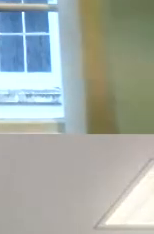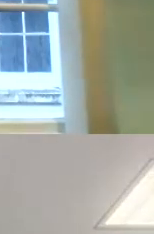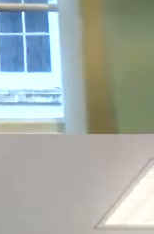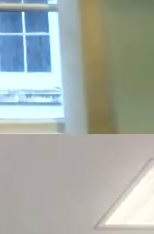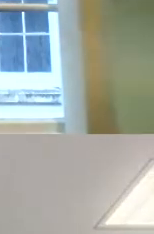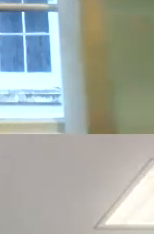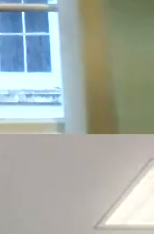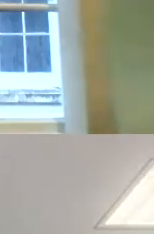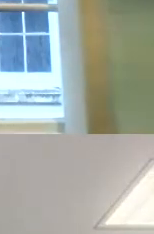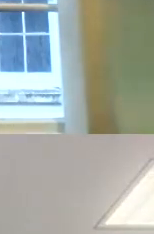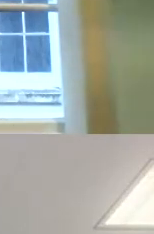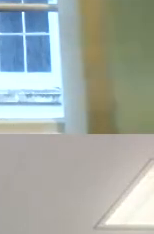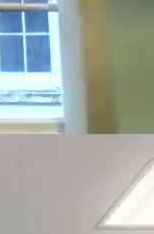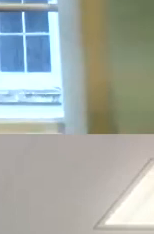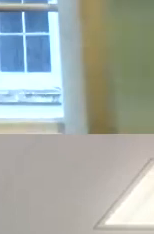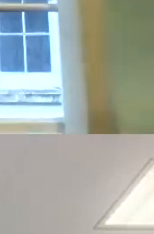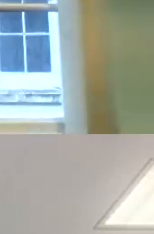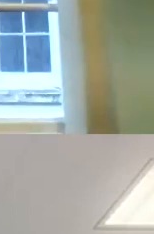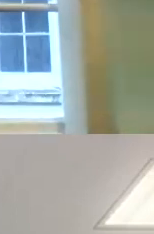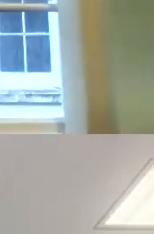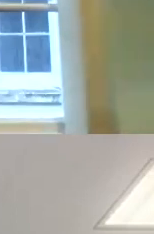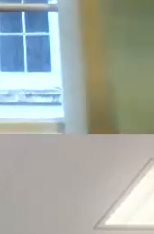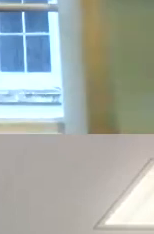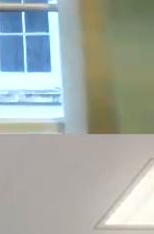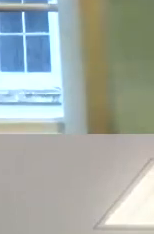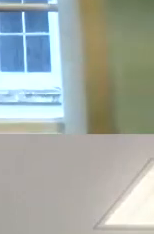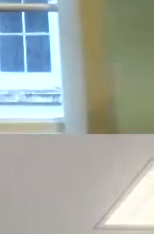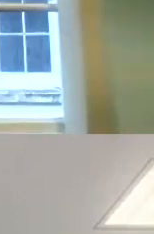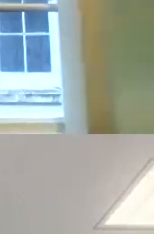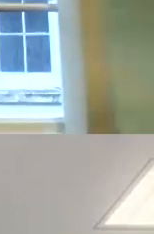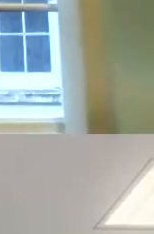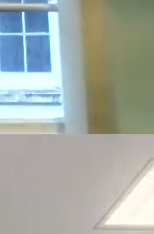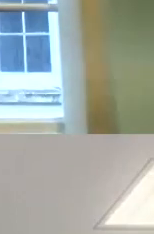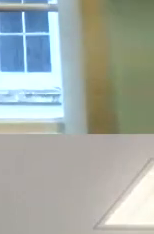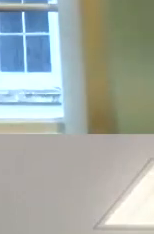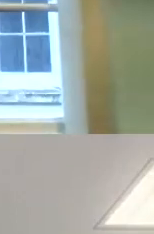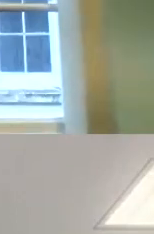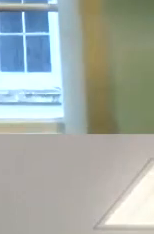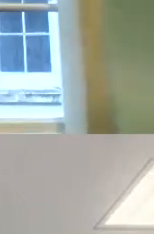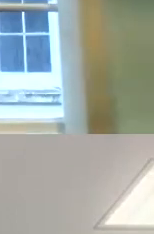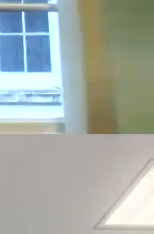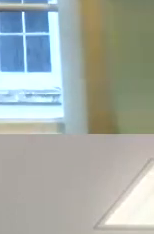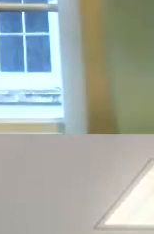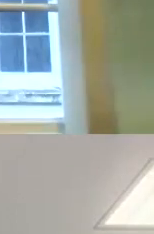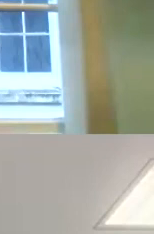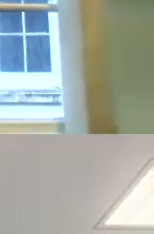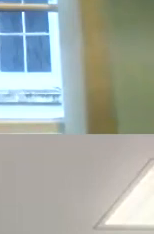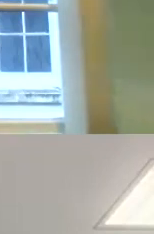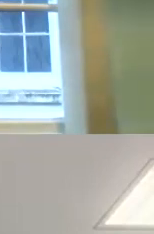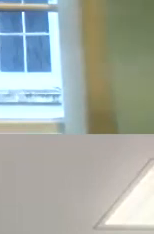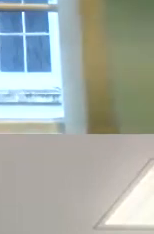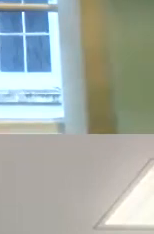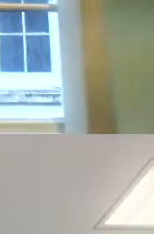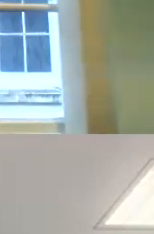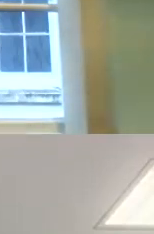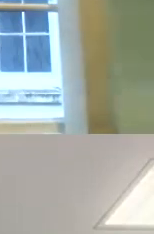I'm not familiar with the contact details in other trusts. Though I could. Yeah, no problem. Don't